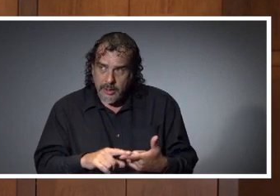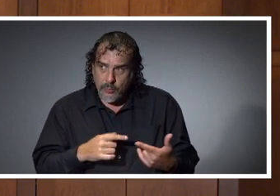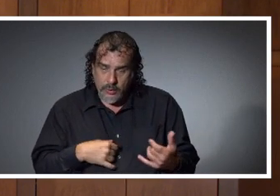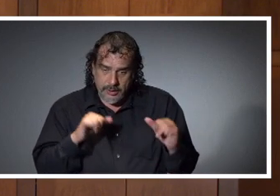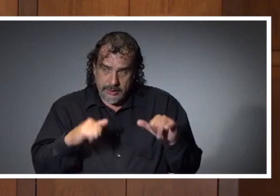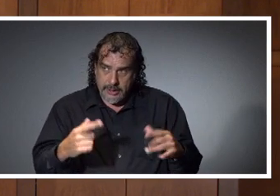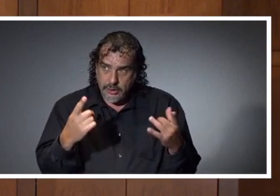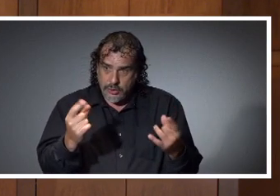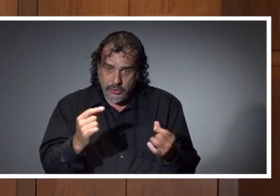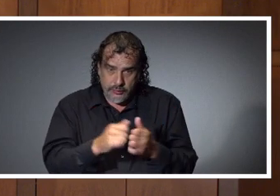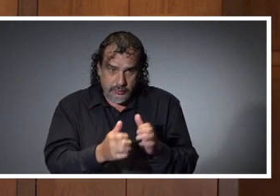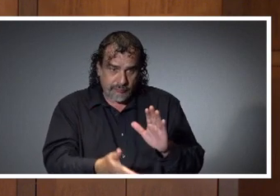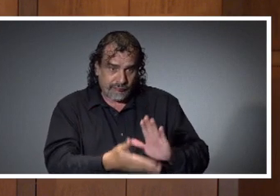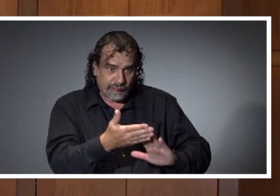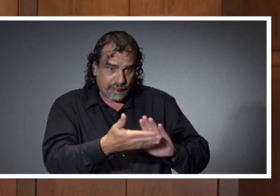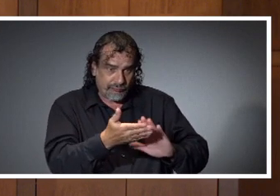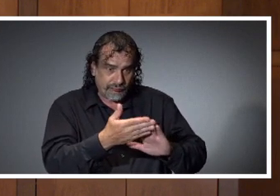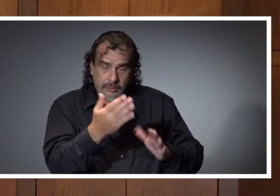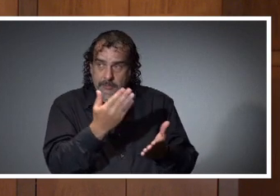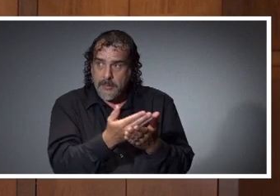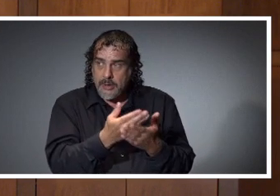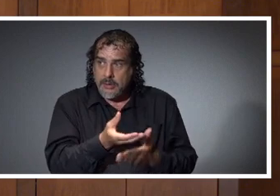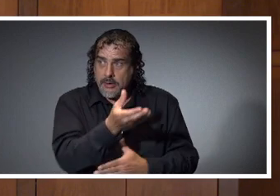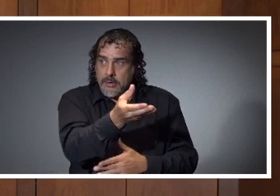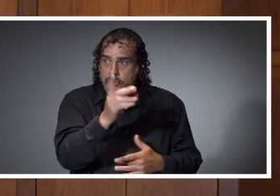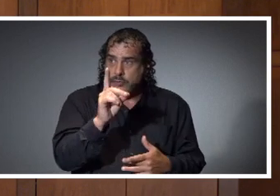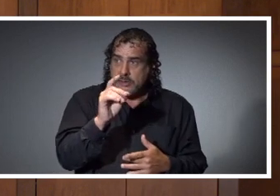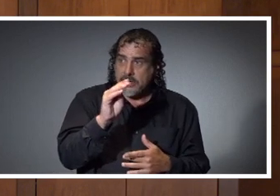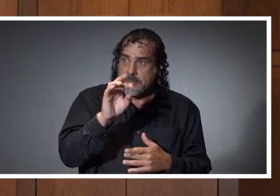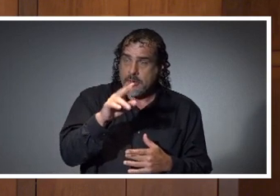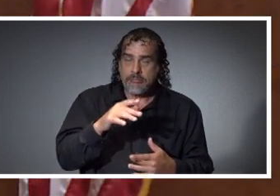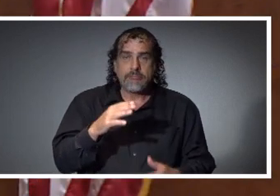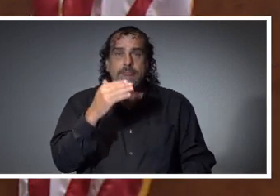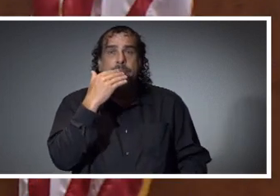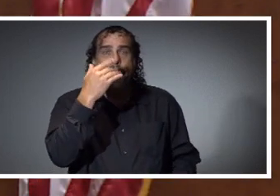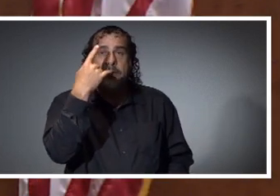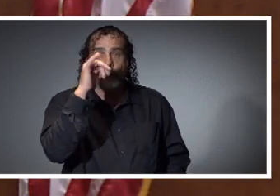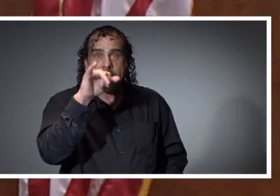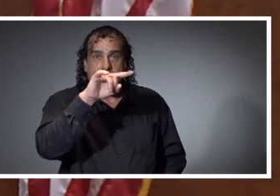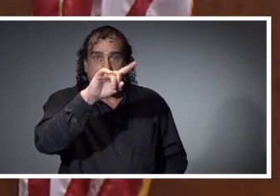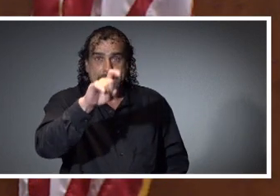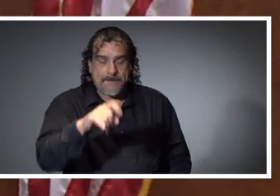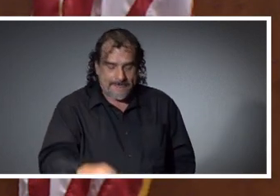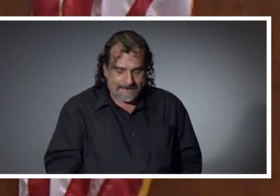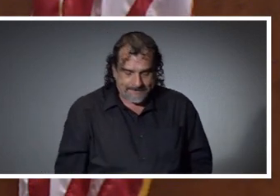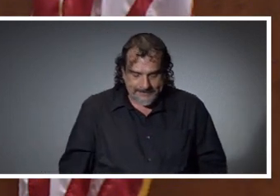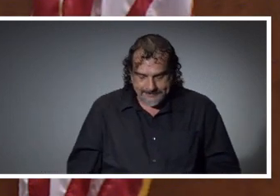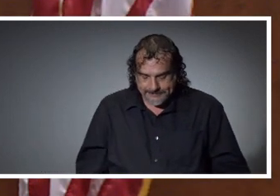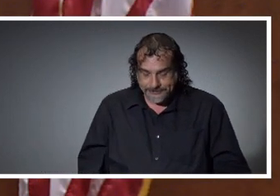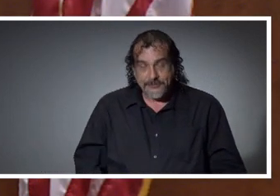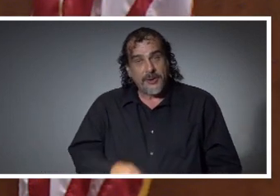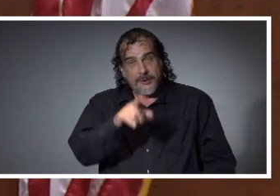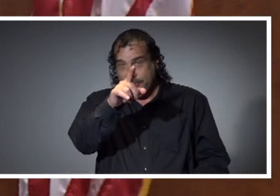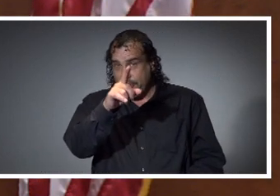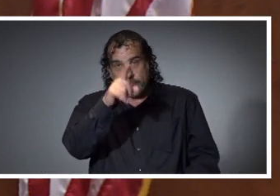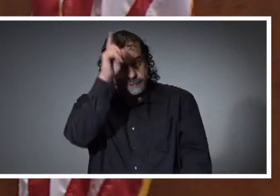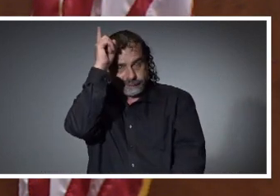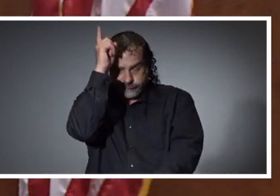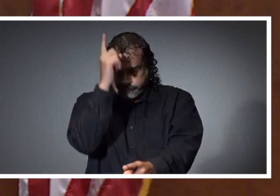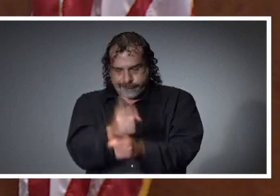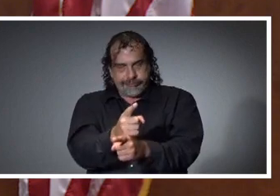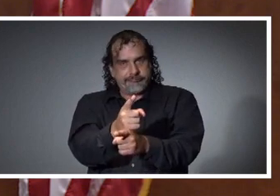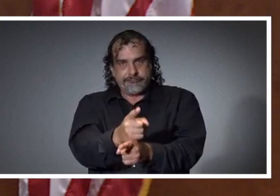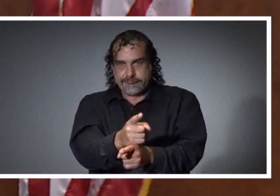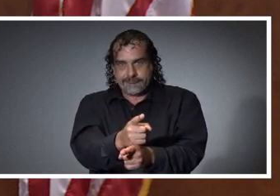to keep DMR functioning? Well, thank you for that question, Dave. You are, as is often the case, exactly right. The